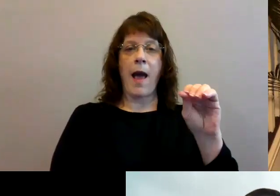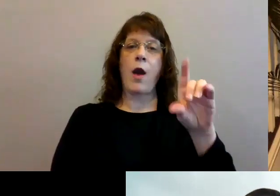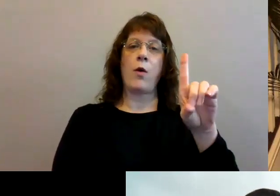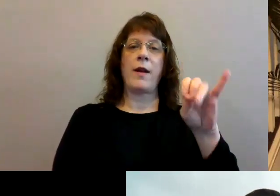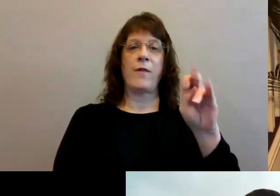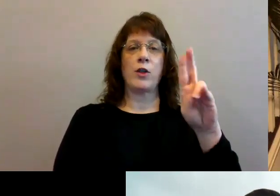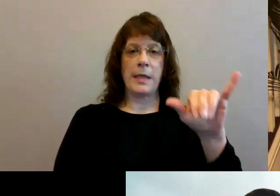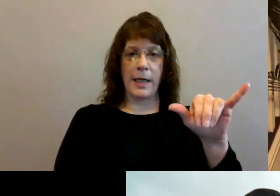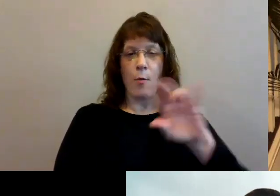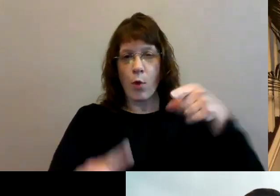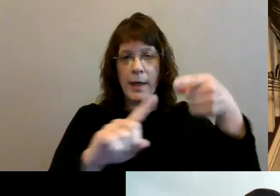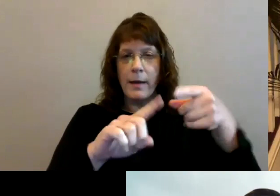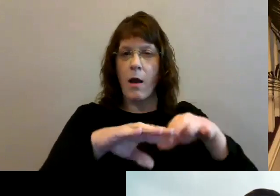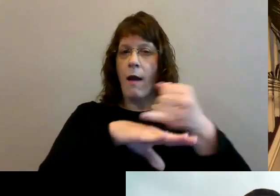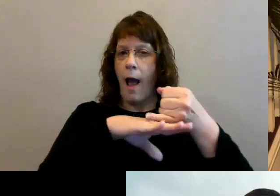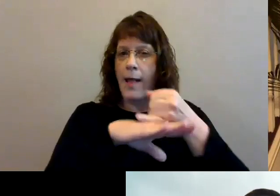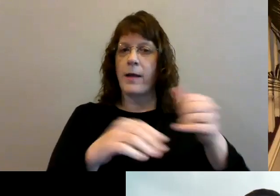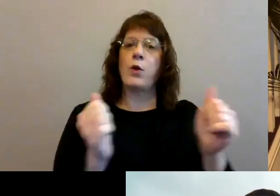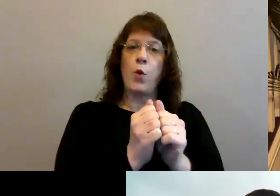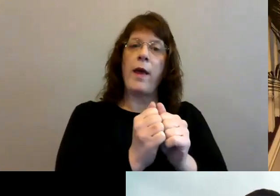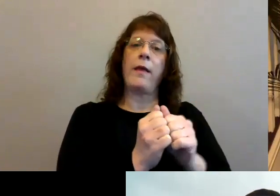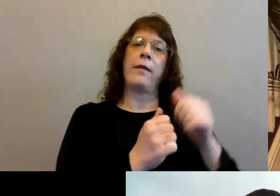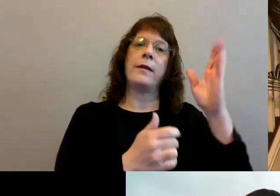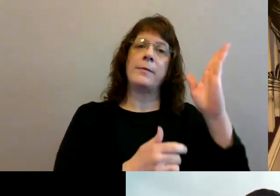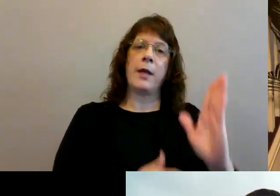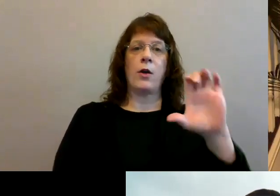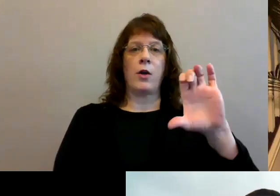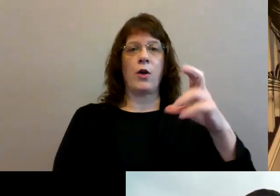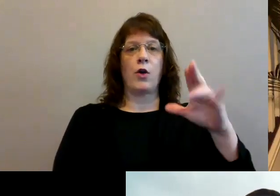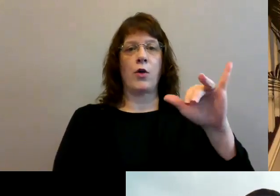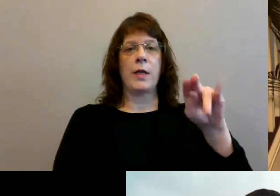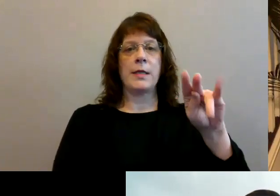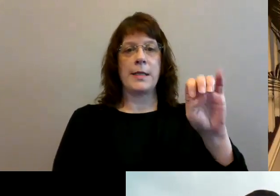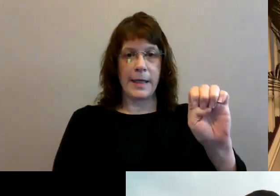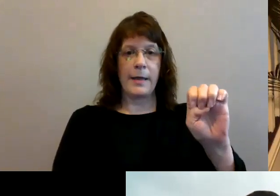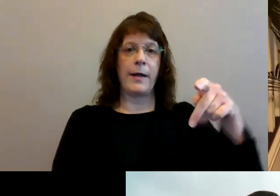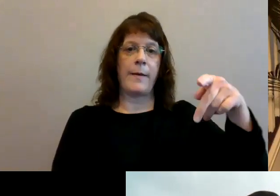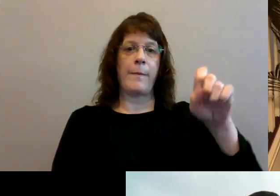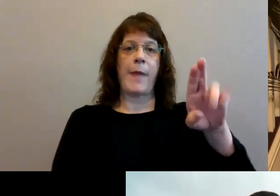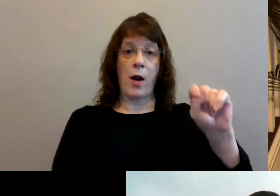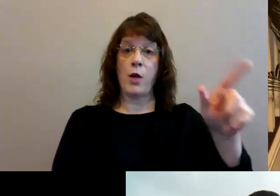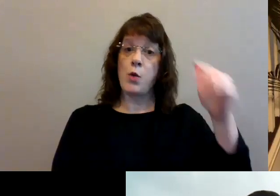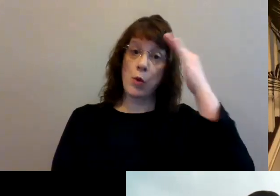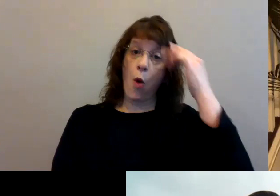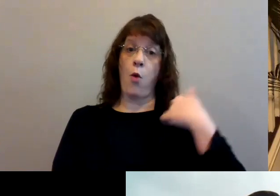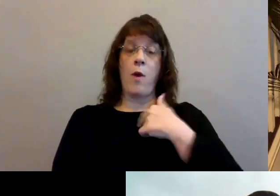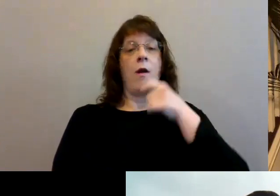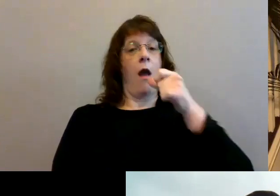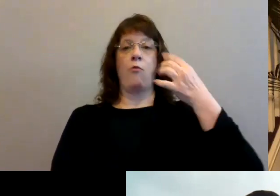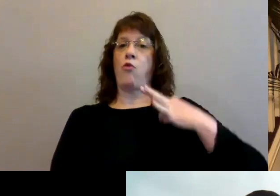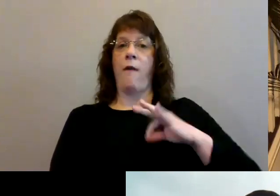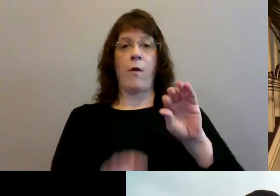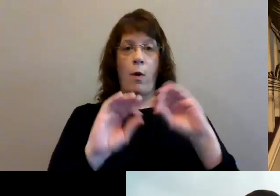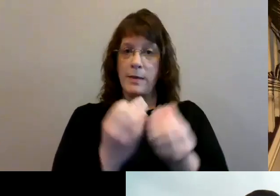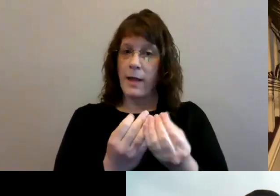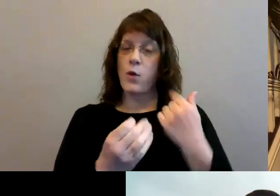Parent. And so as you're all probably aware, Skype a Scientist is a nonprofit organization that makes science